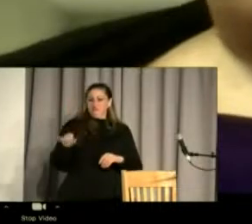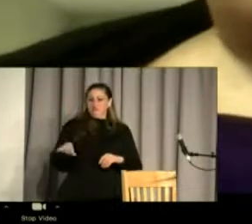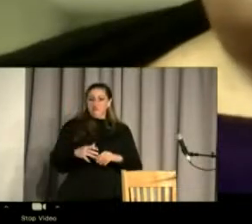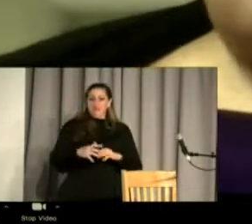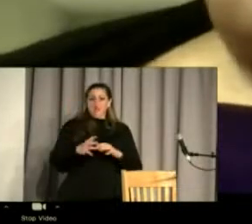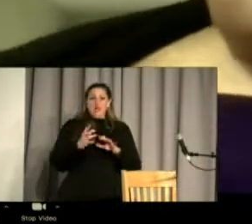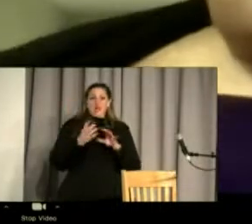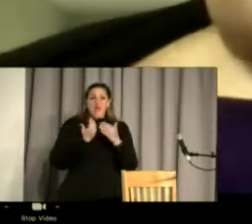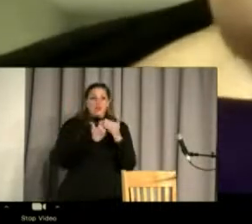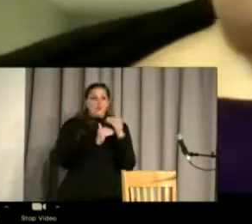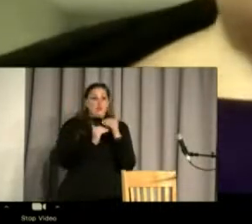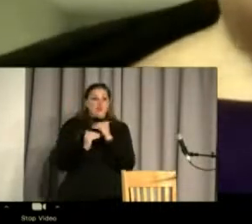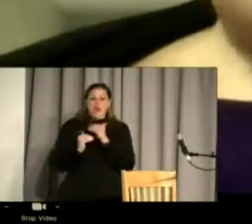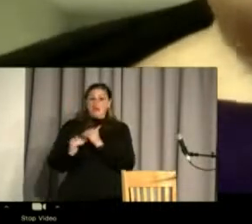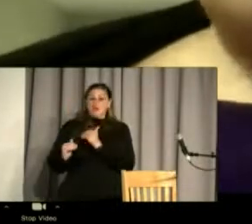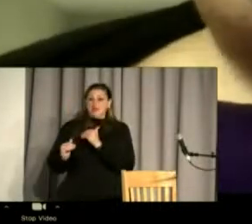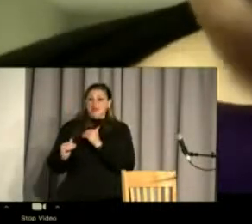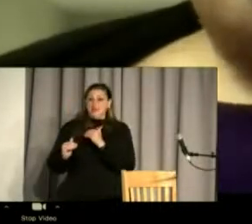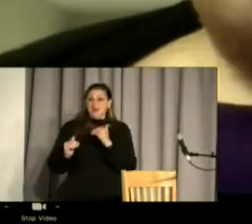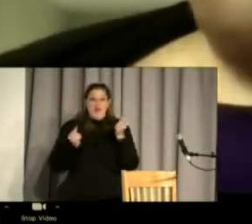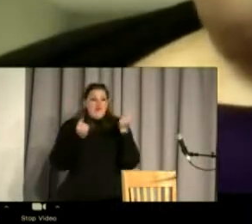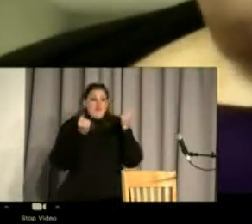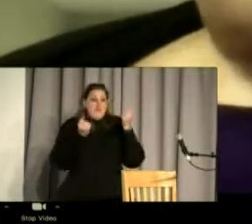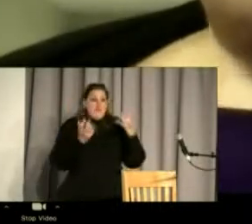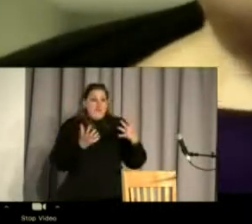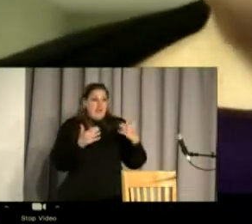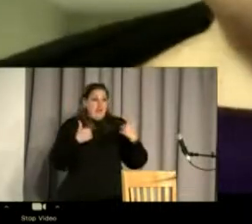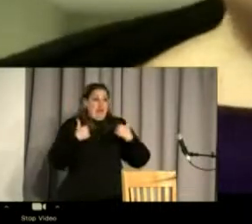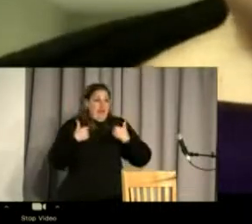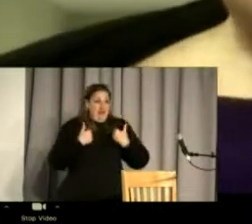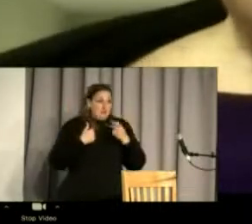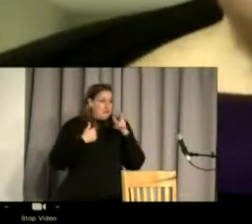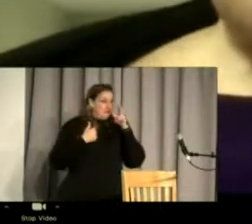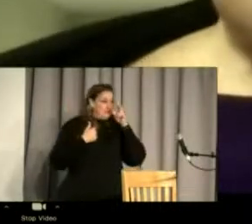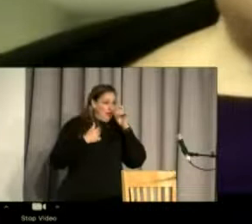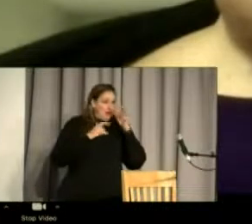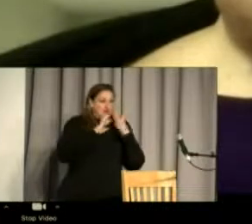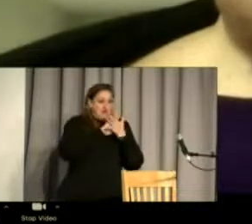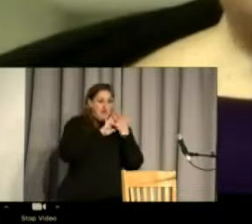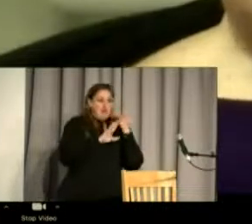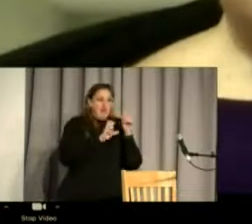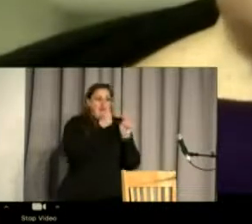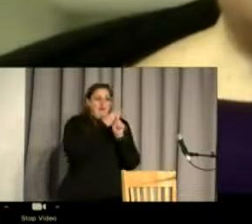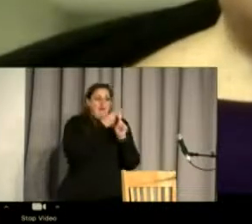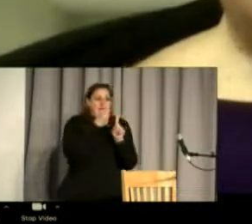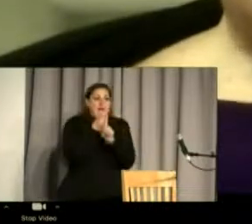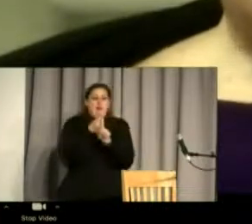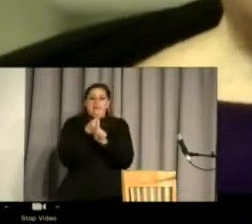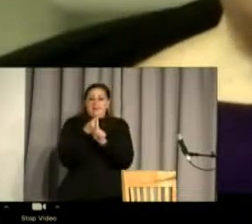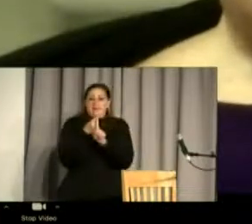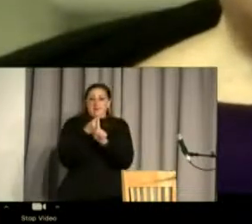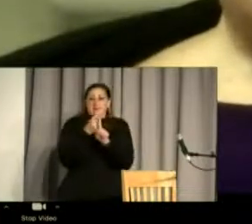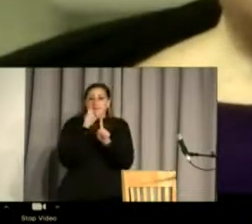that reproduction of many species is impacted by the